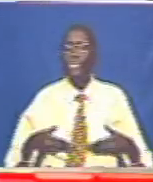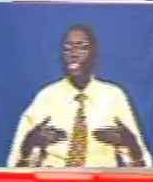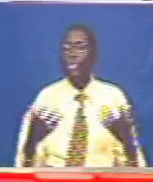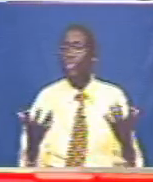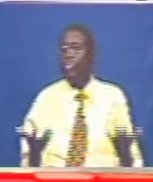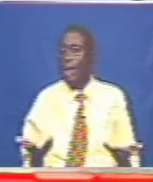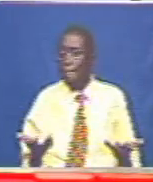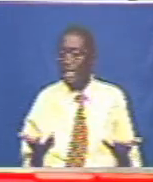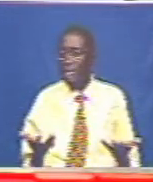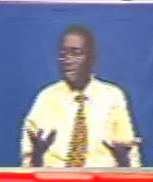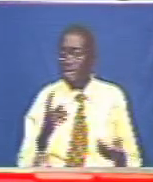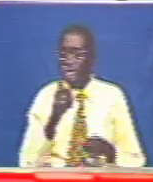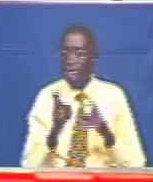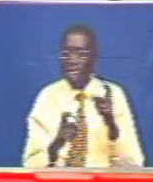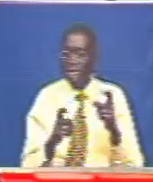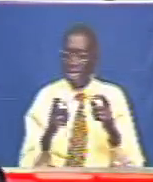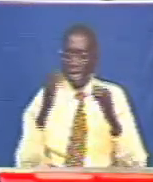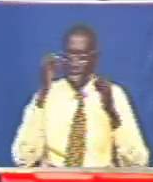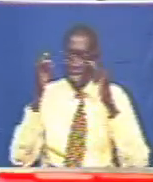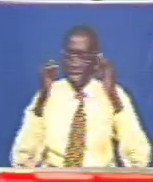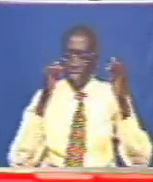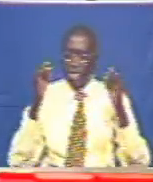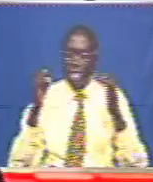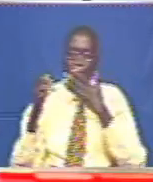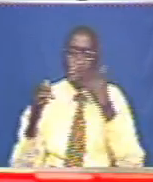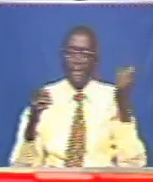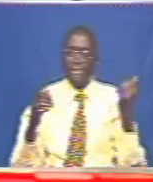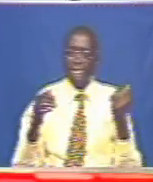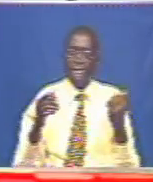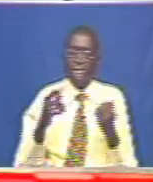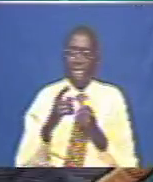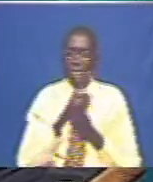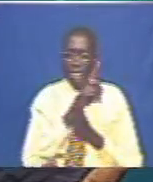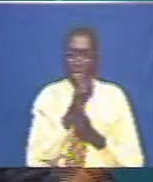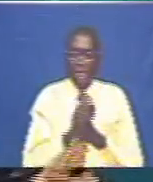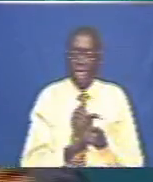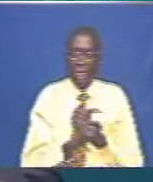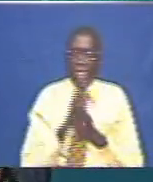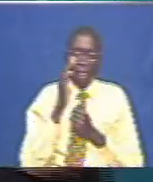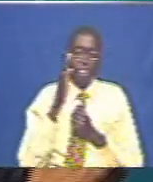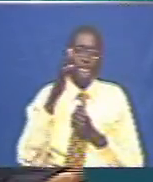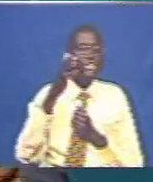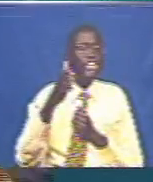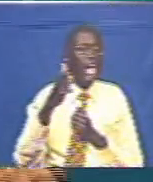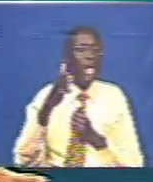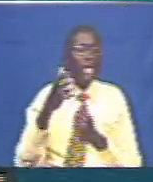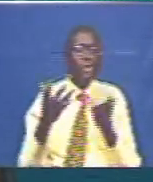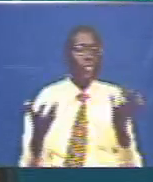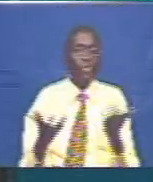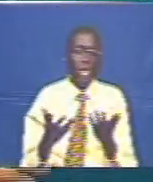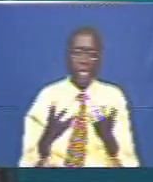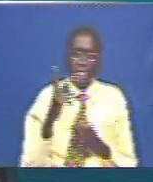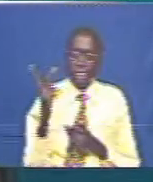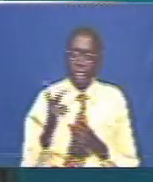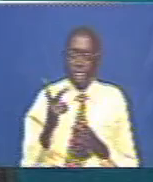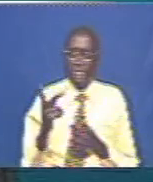are the aspects as you're asking about creativity and innovation. Mm-hmm. How best could we be able to bring? And of course that begs the question, what is the future, you know, of the cooperative movement in Kenya if